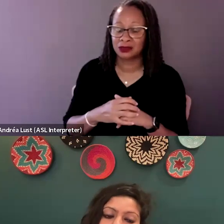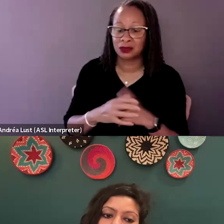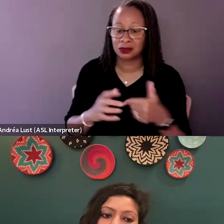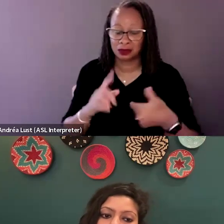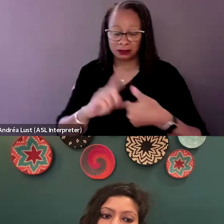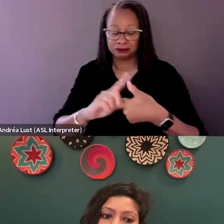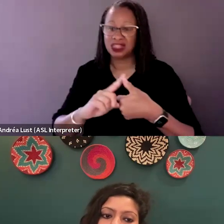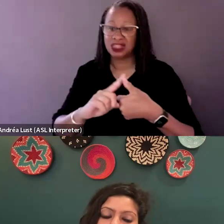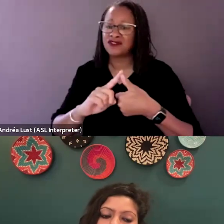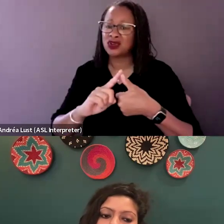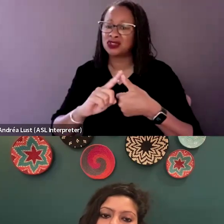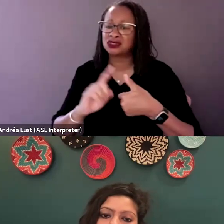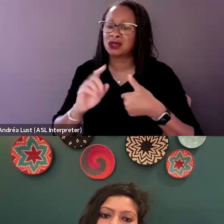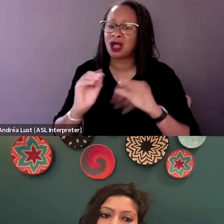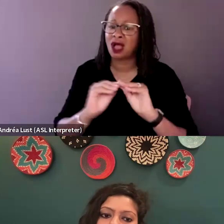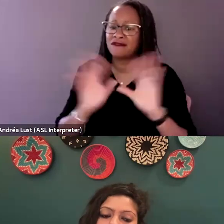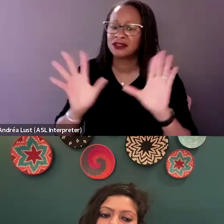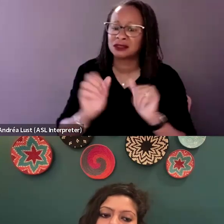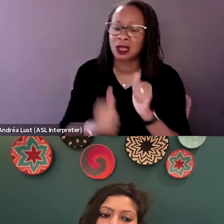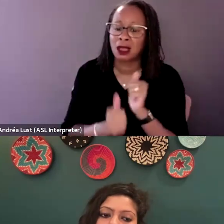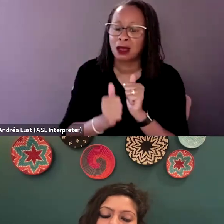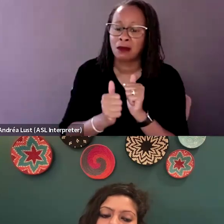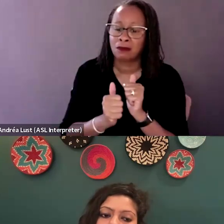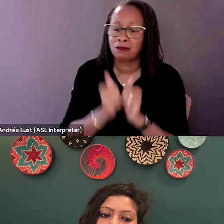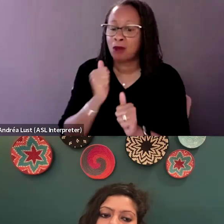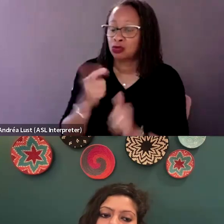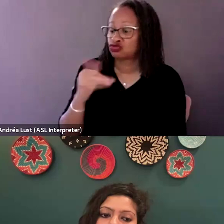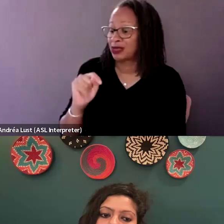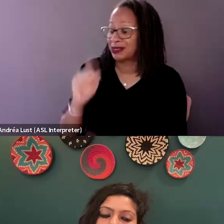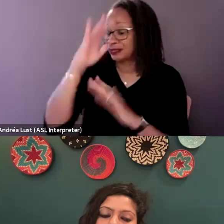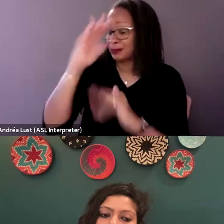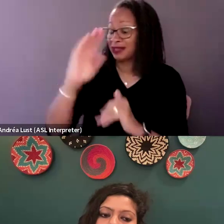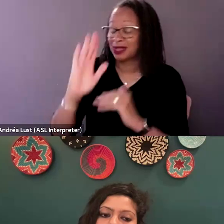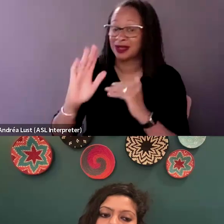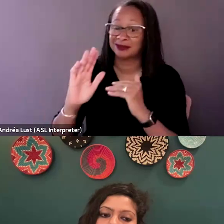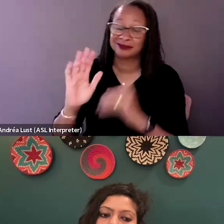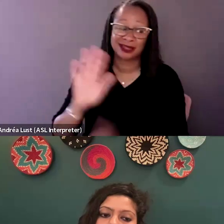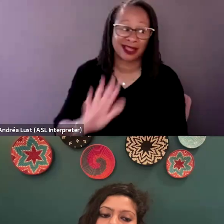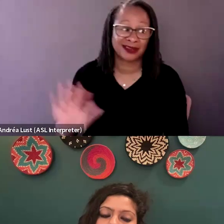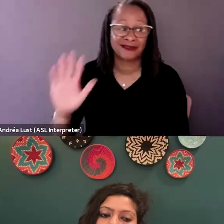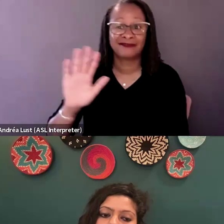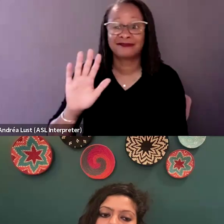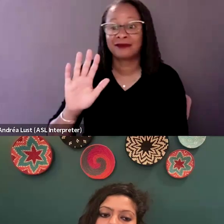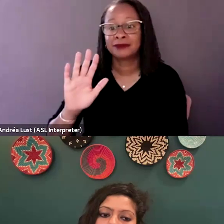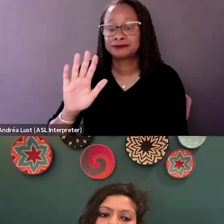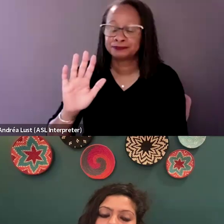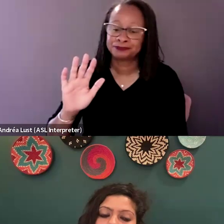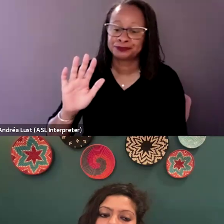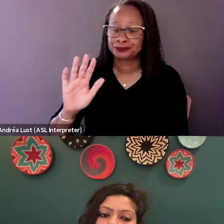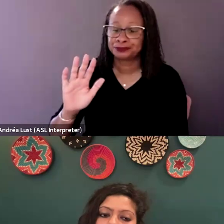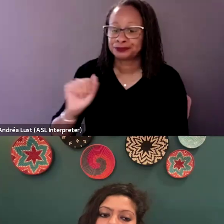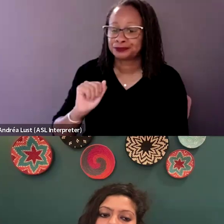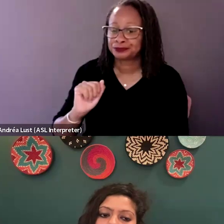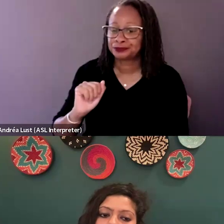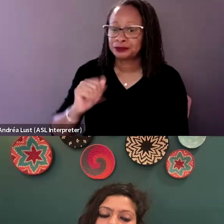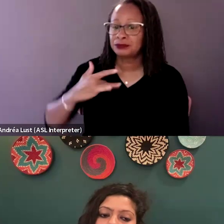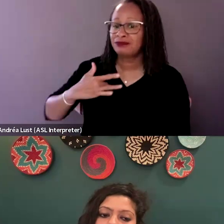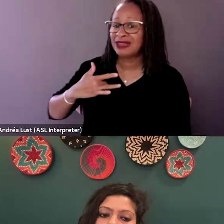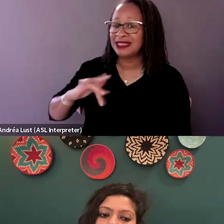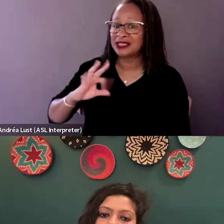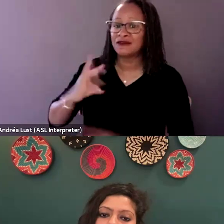right, that for you, it does bring in, it's an introduction of a new gaze of looking at documentaries. Could it